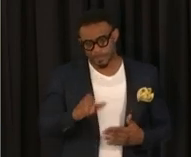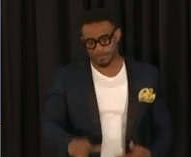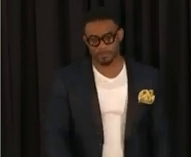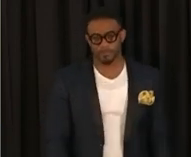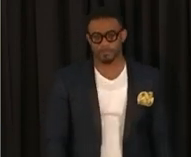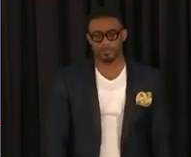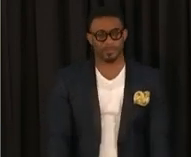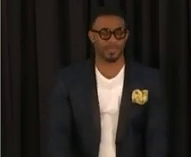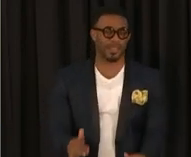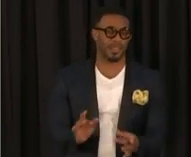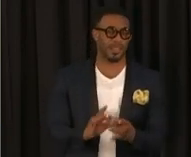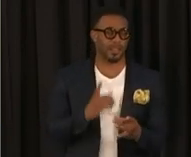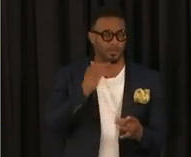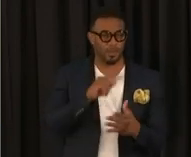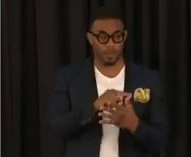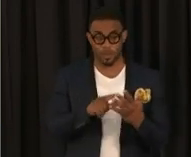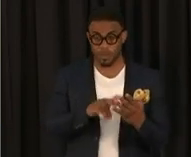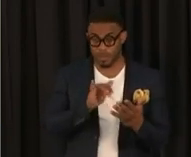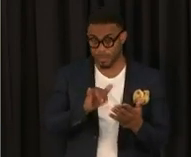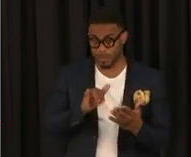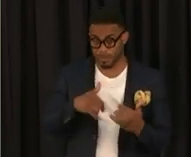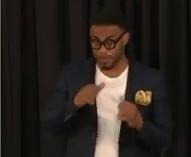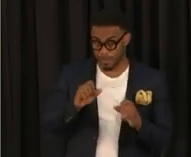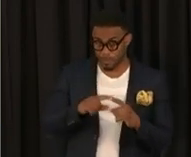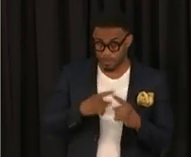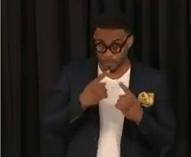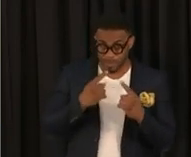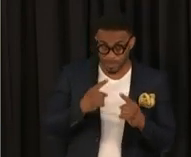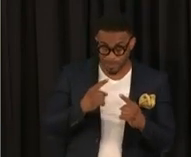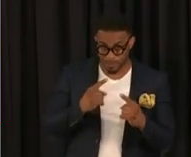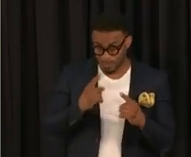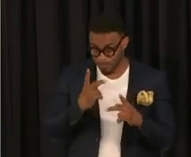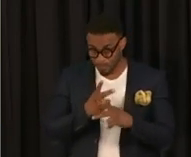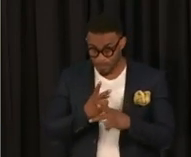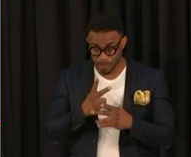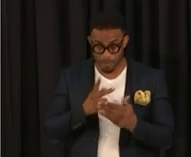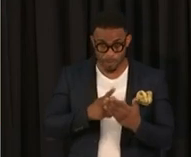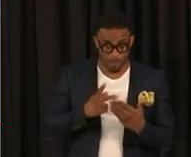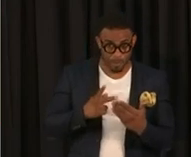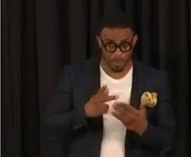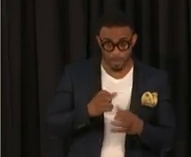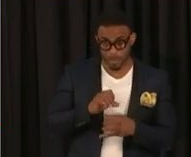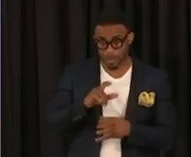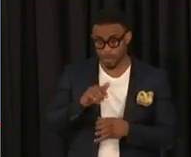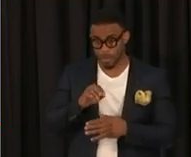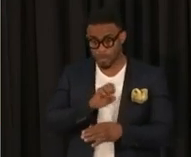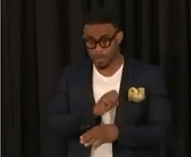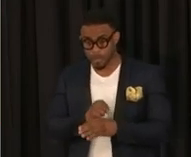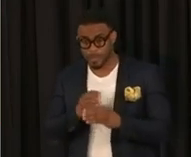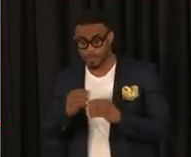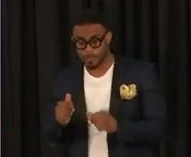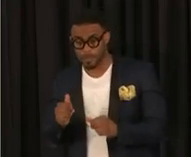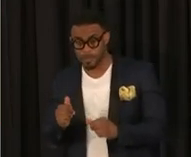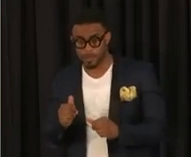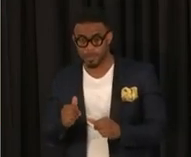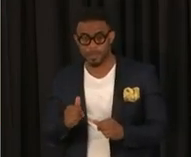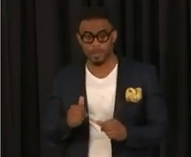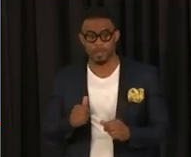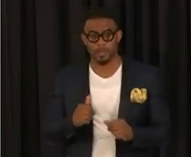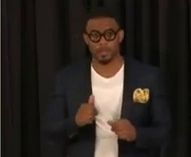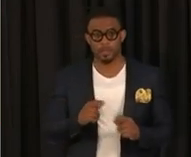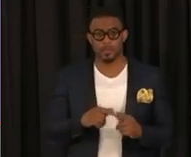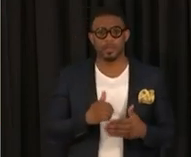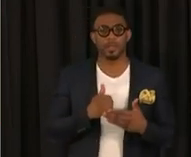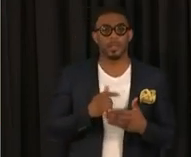in the district. And I would just say, for those that have been able to successfully navigate these programs, get solar energy efficiency